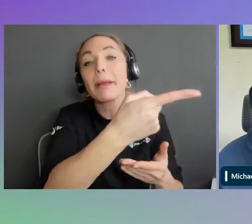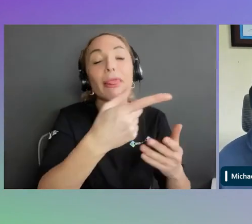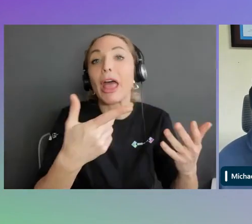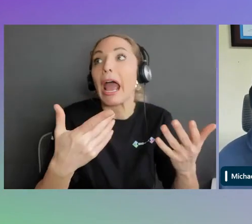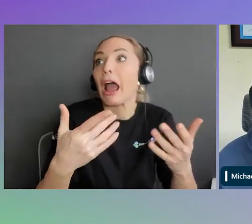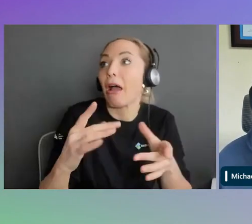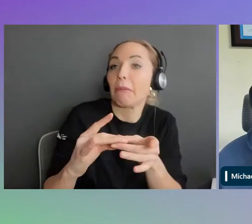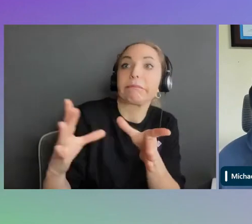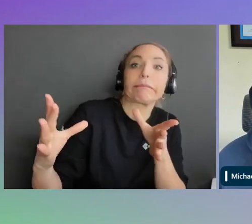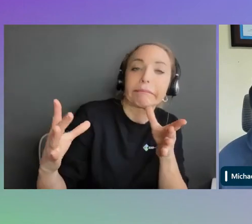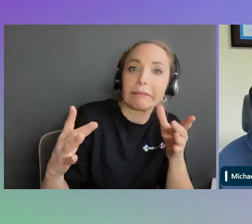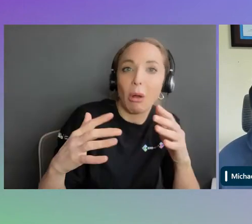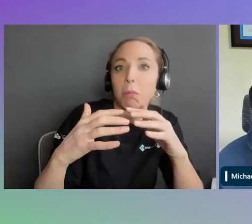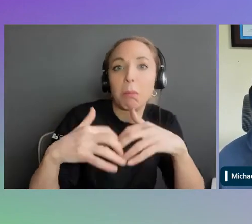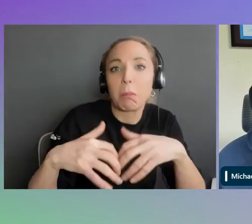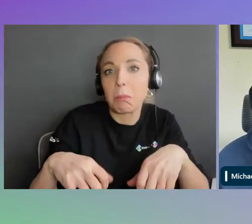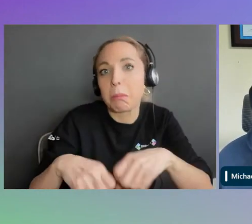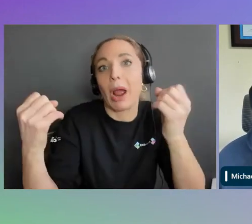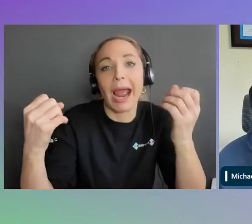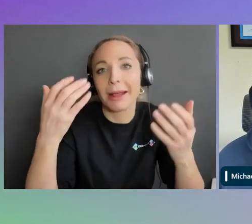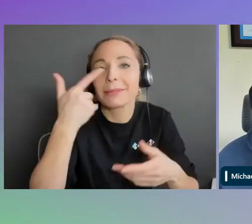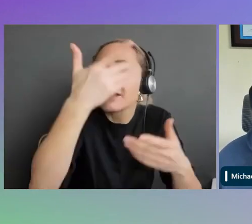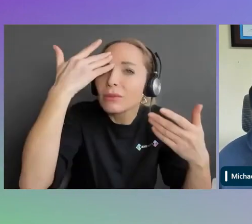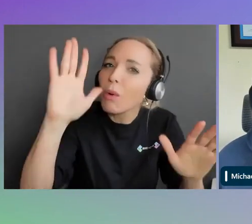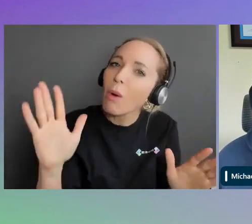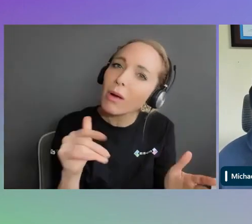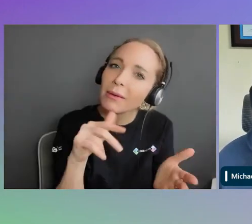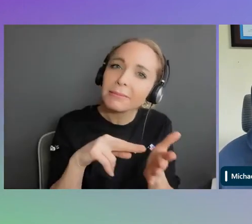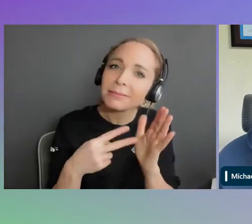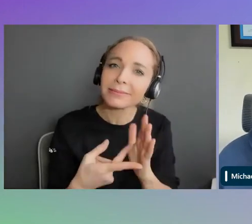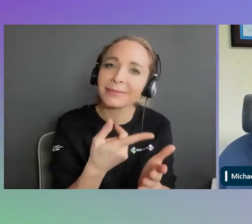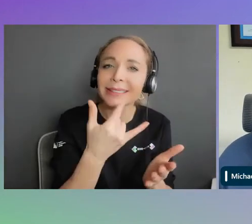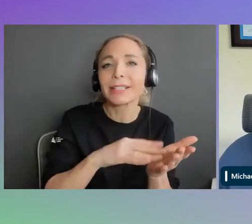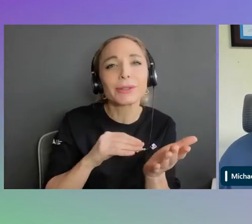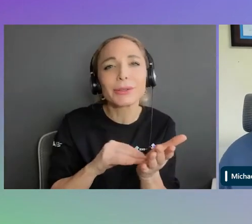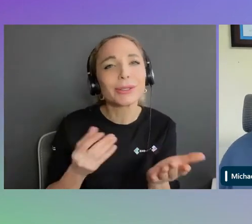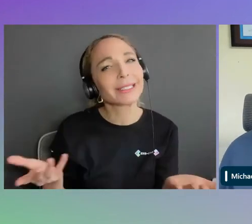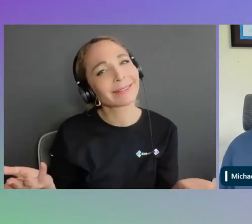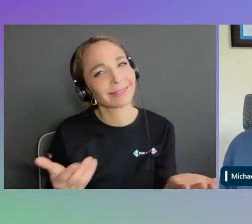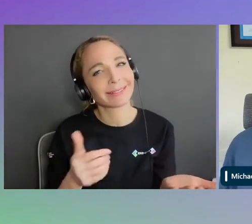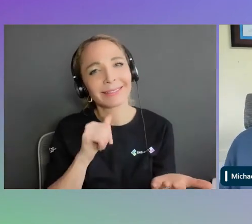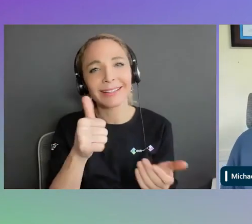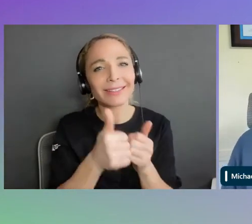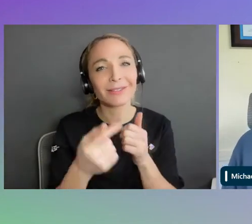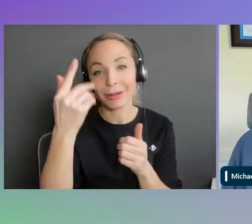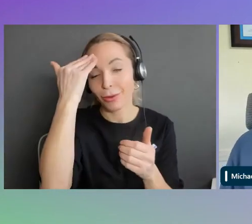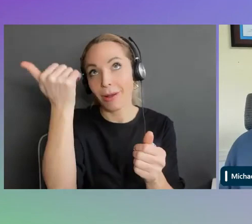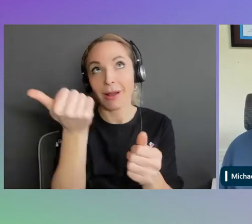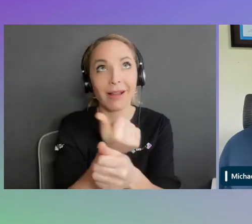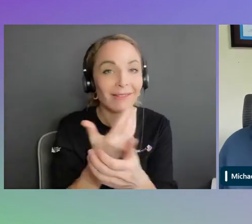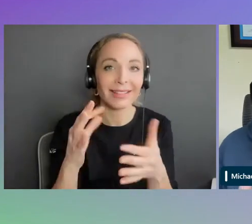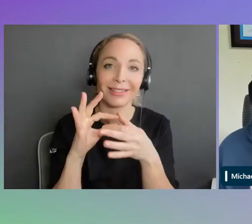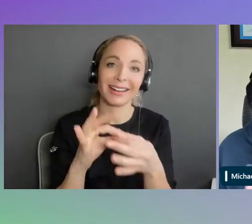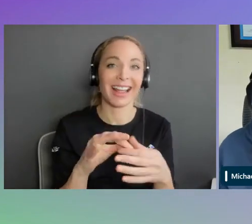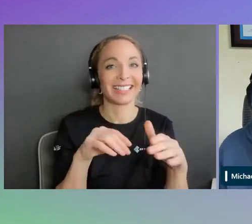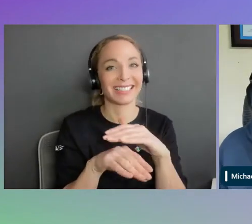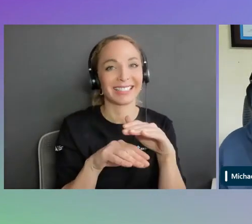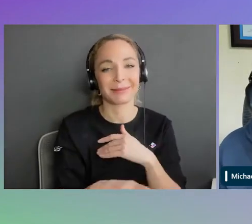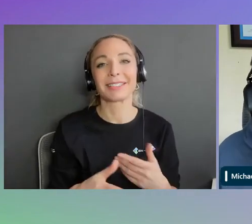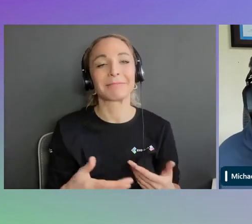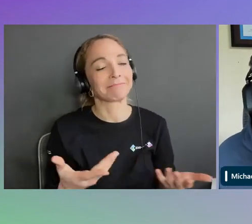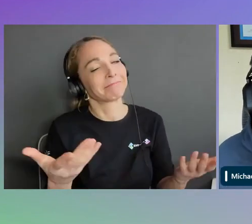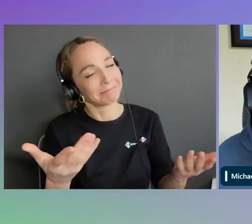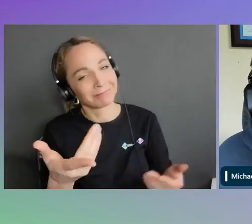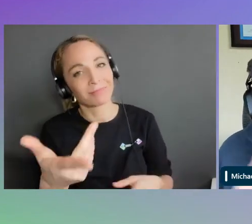not intentional because people they're still learning about accessibility. Not Yep. everybody knows everything. Yep. And we're out of time, but I'm going to let